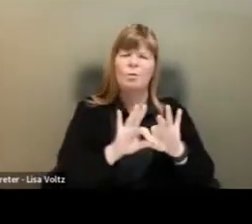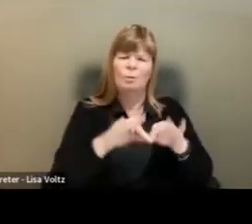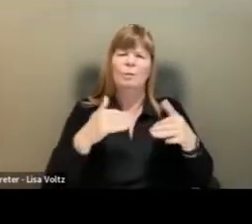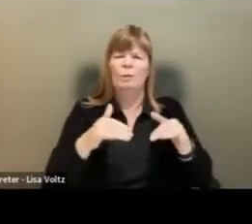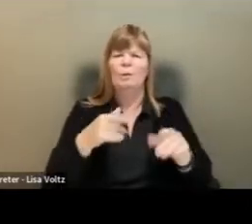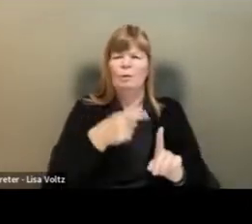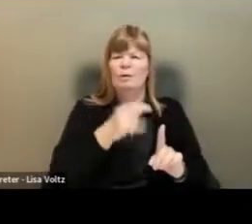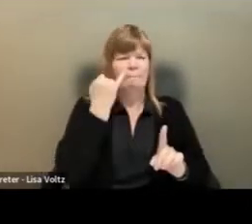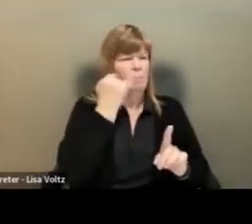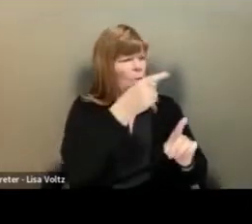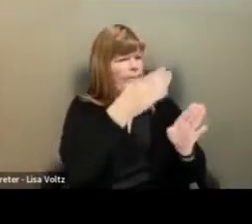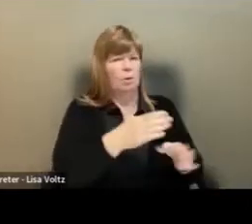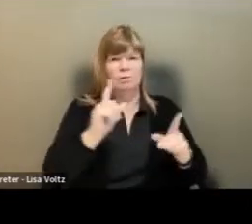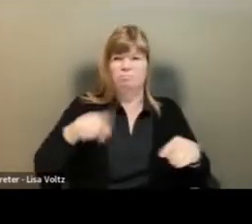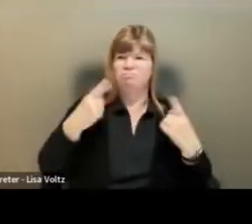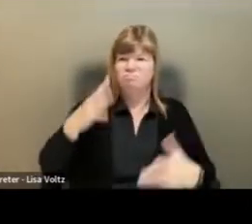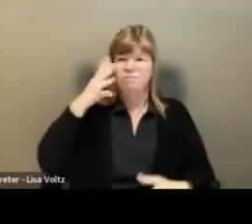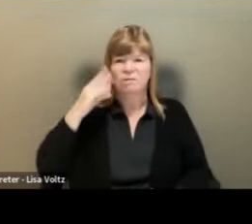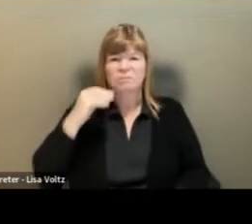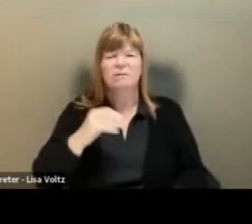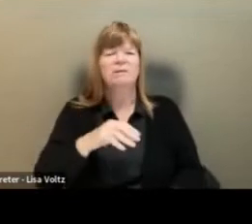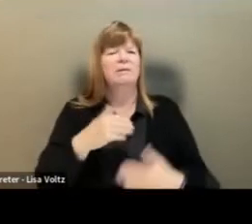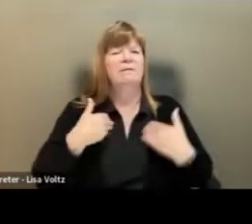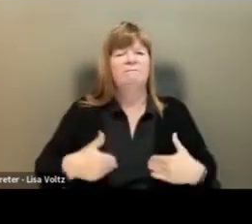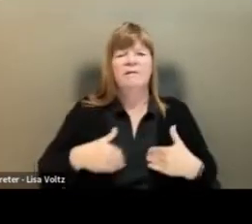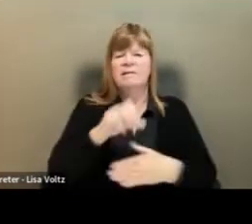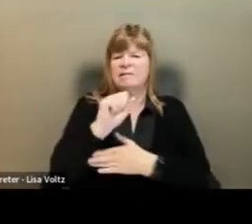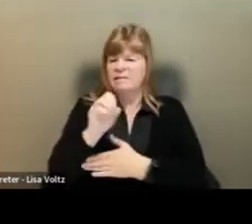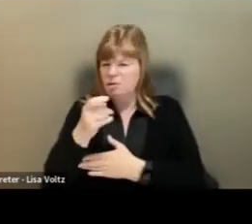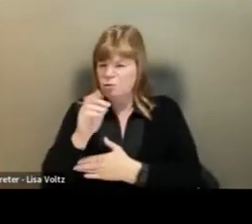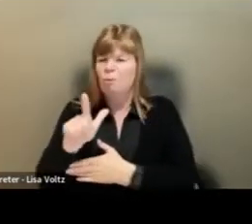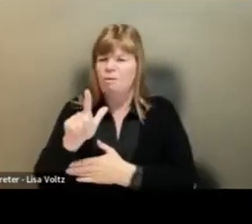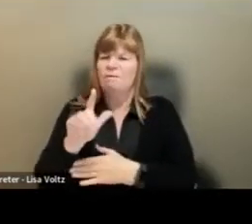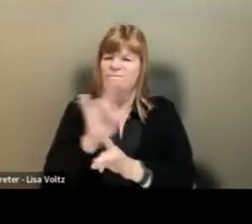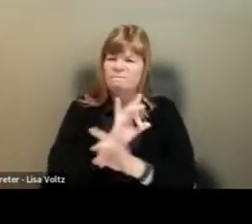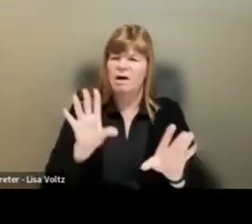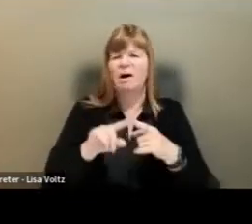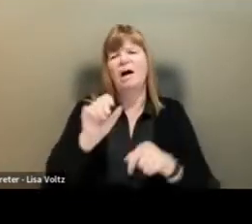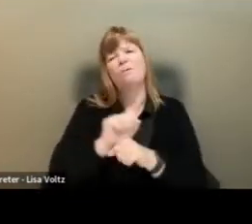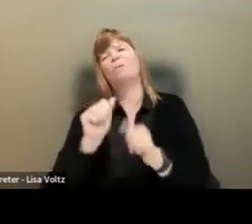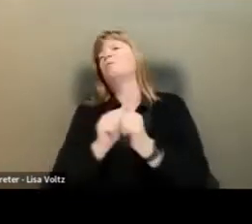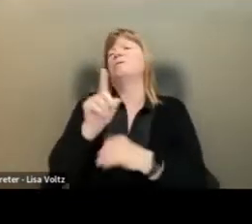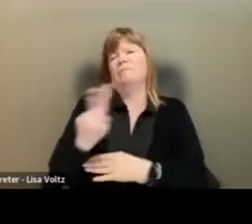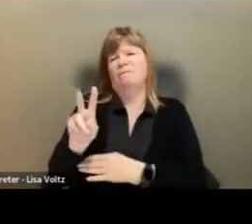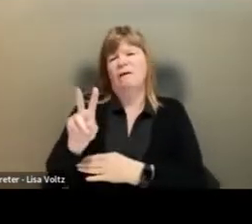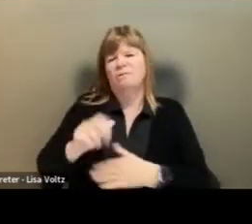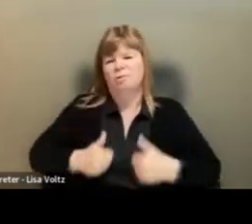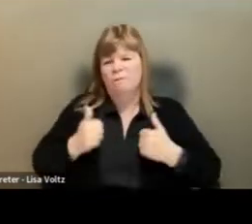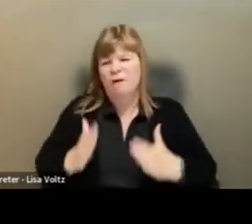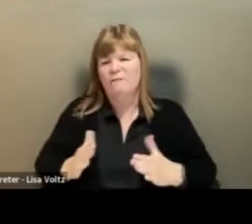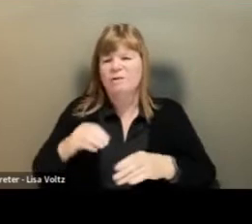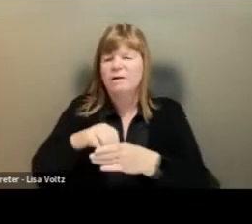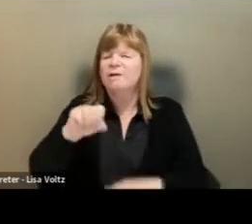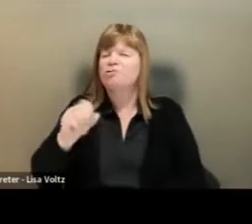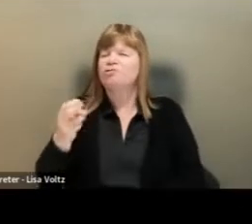has ever been physically or sexually violent towards you. I've worked with domestic violence survivors in shelters